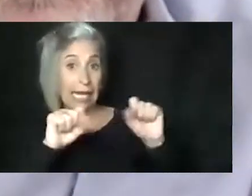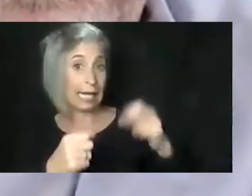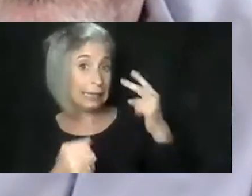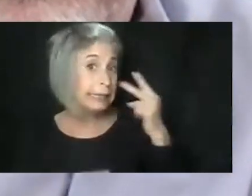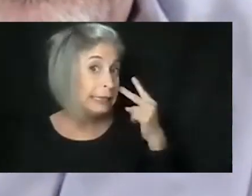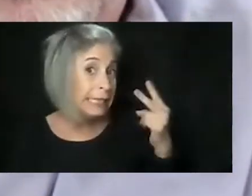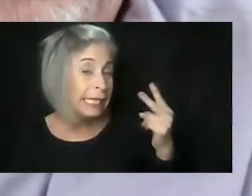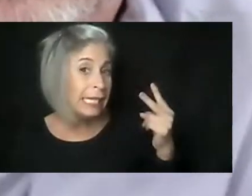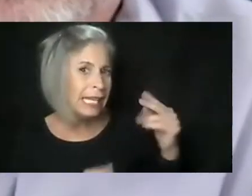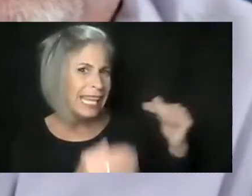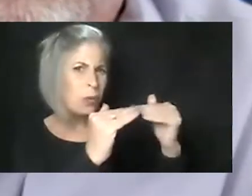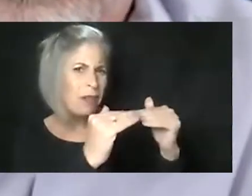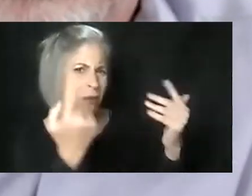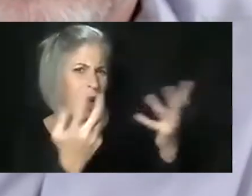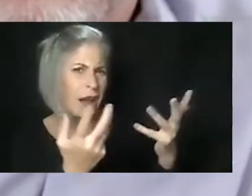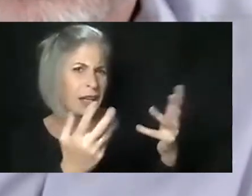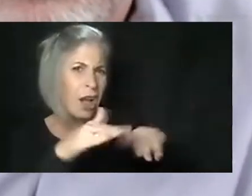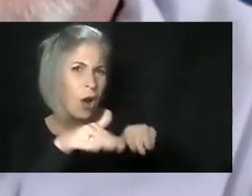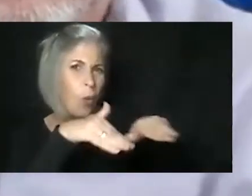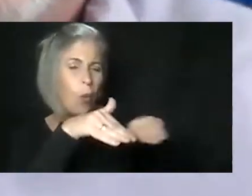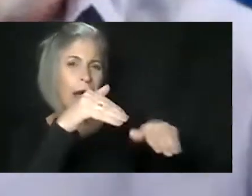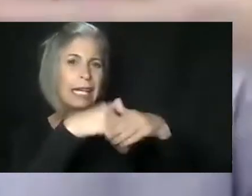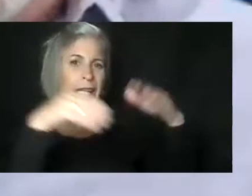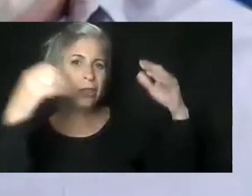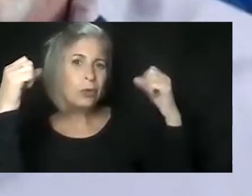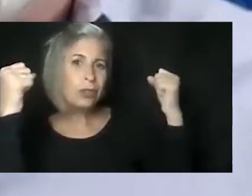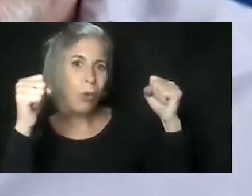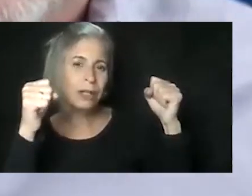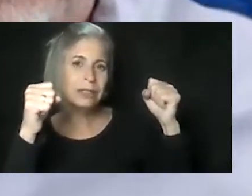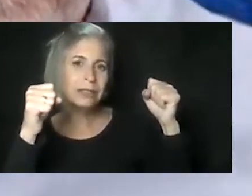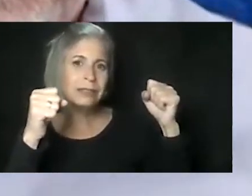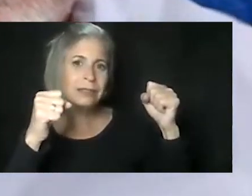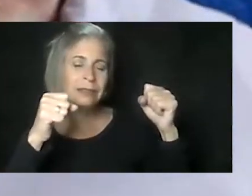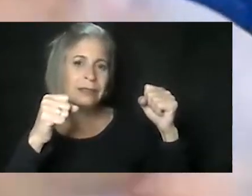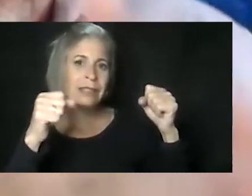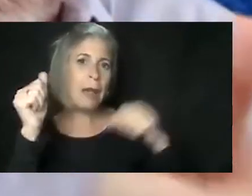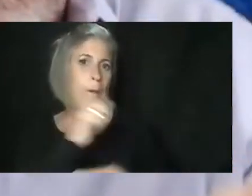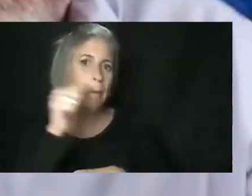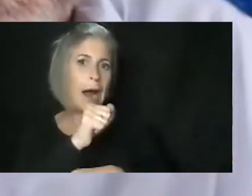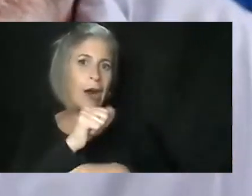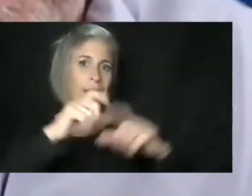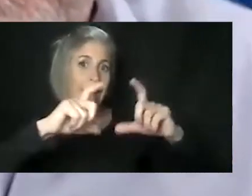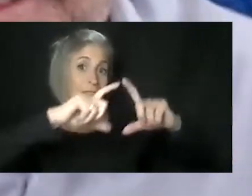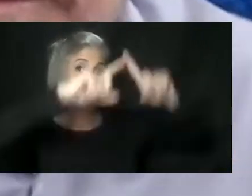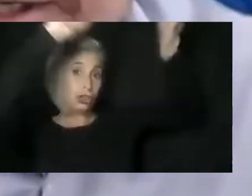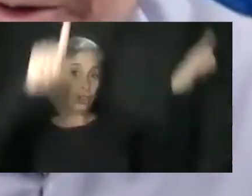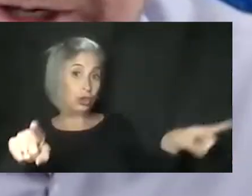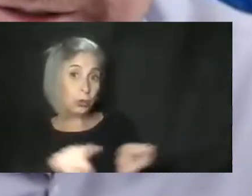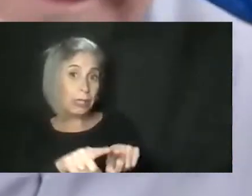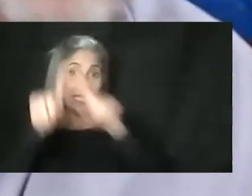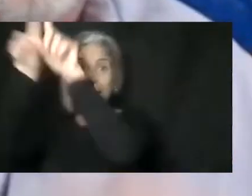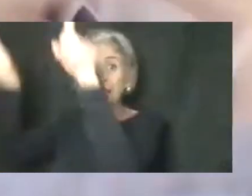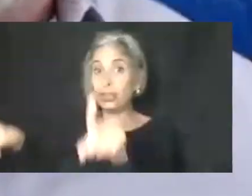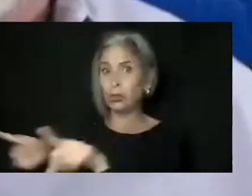like, to me, the equivalent would be like walking into a sports bar and just having nothing but screens there and trying to focus on the person you're actually having dinner